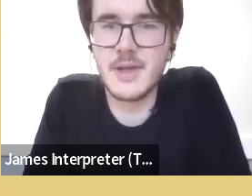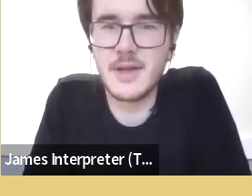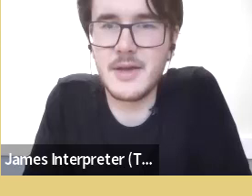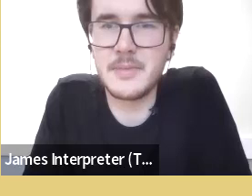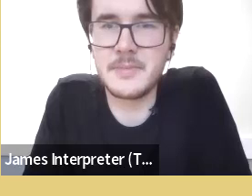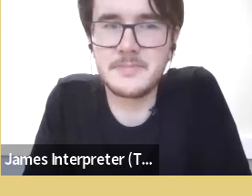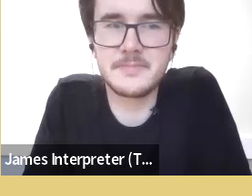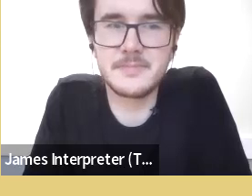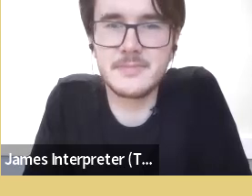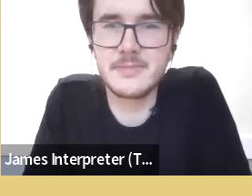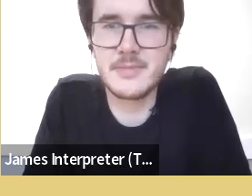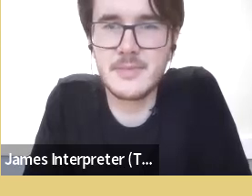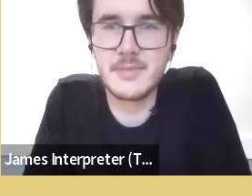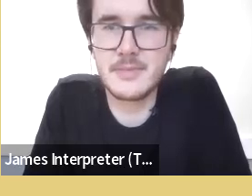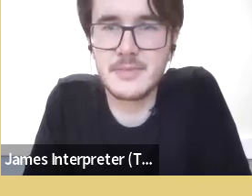Can I help?